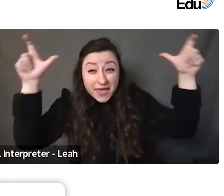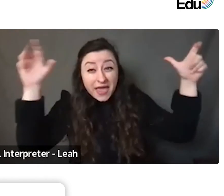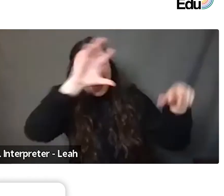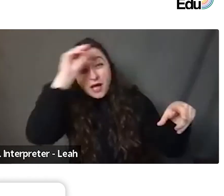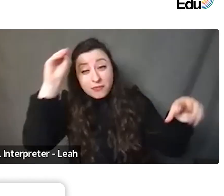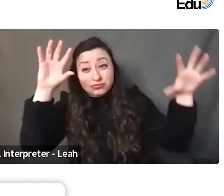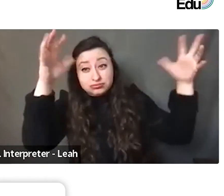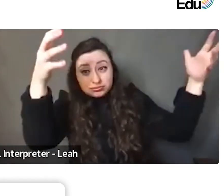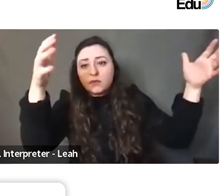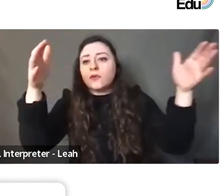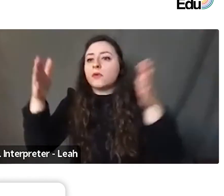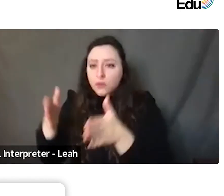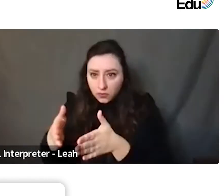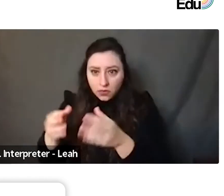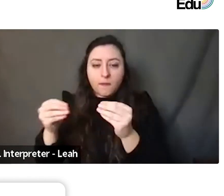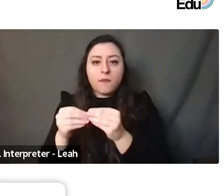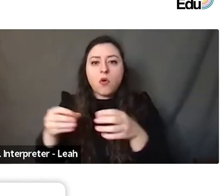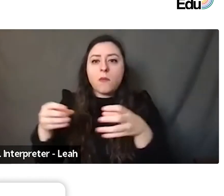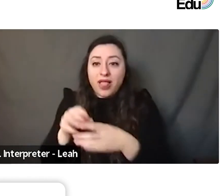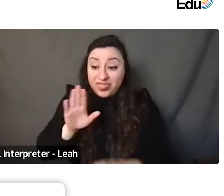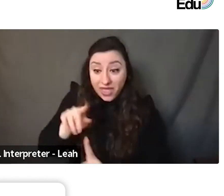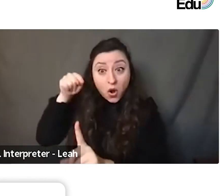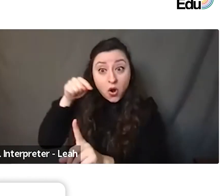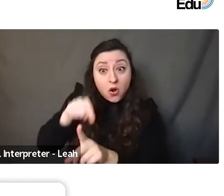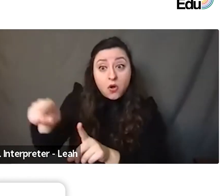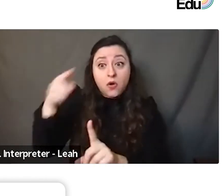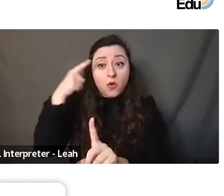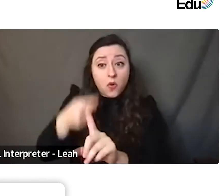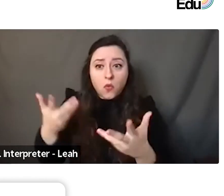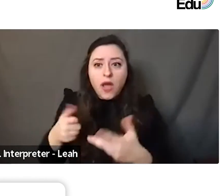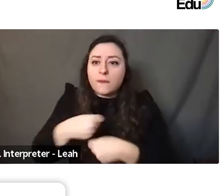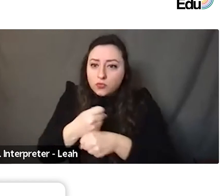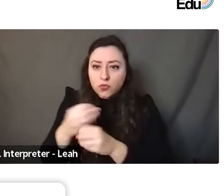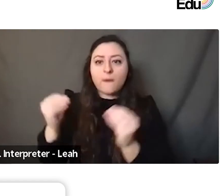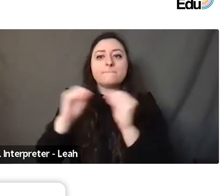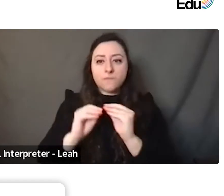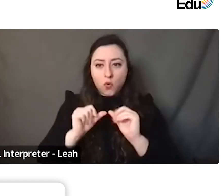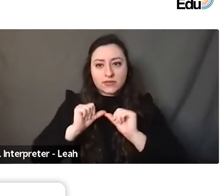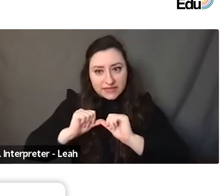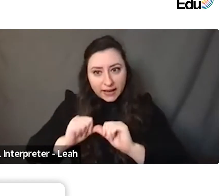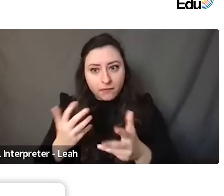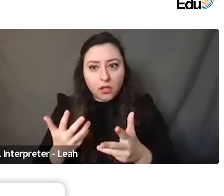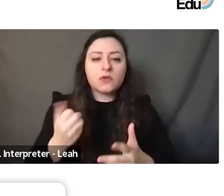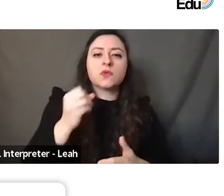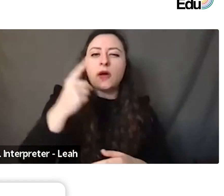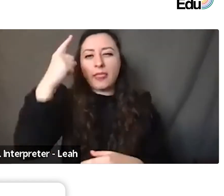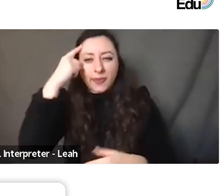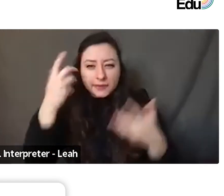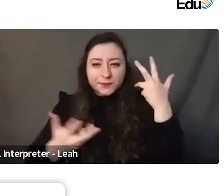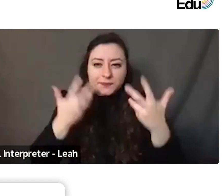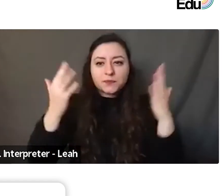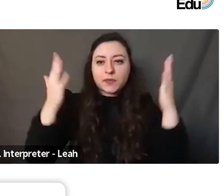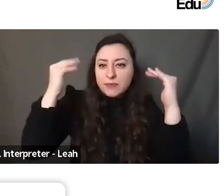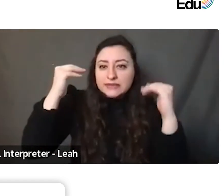supporting smaller brands that their core goals is to produce in a more sustainable way. So I think it's about